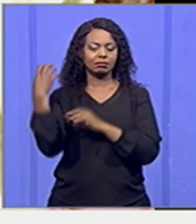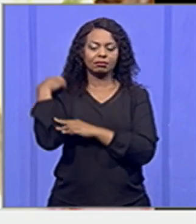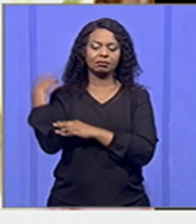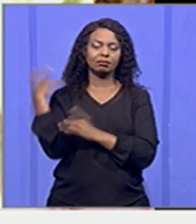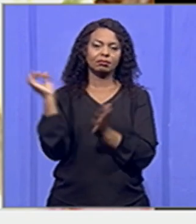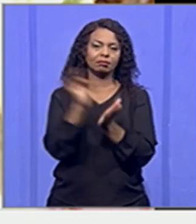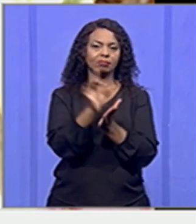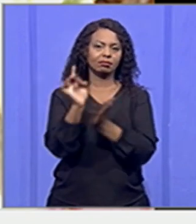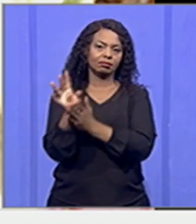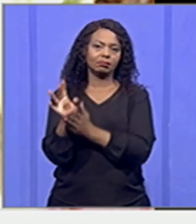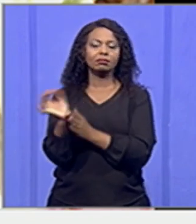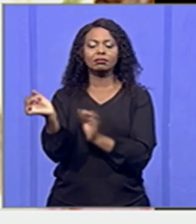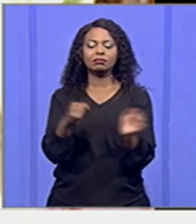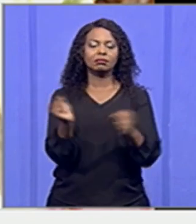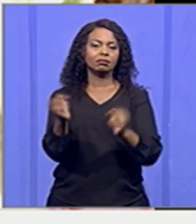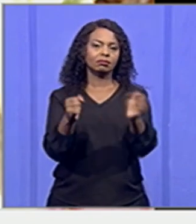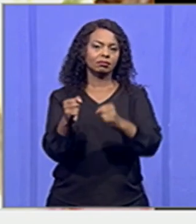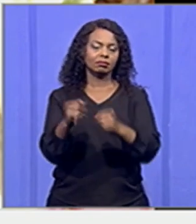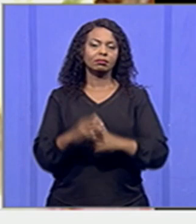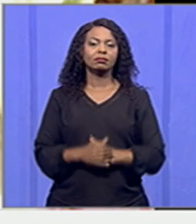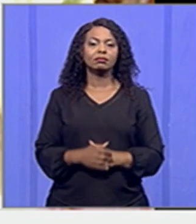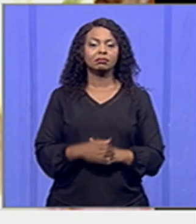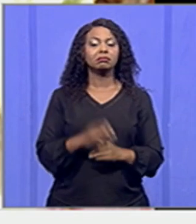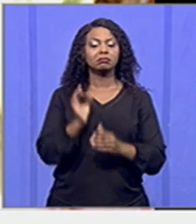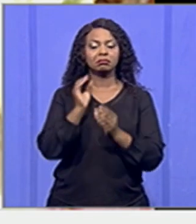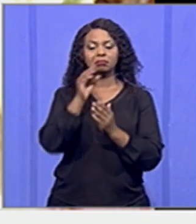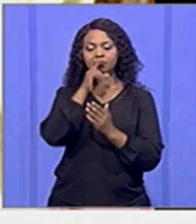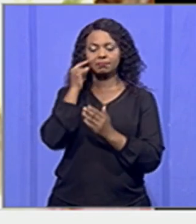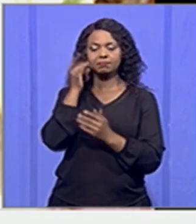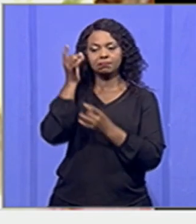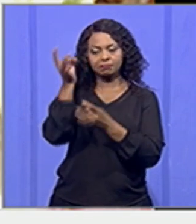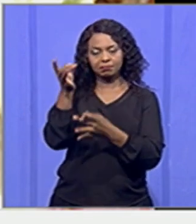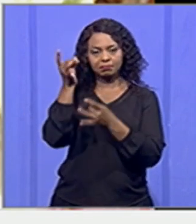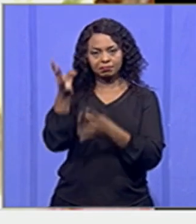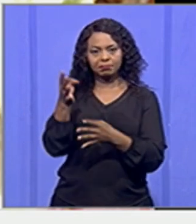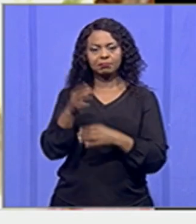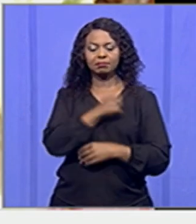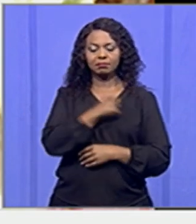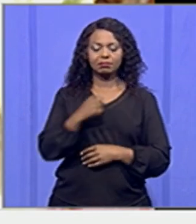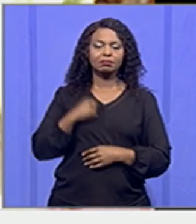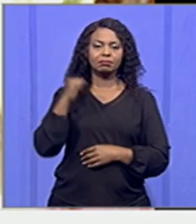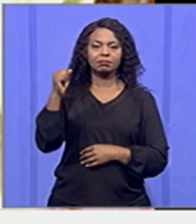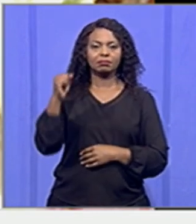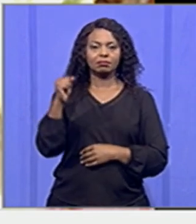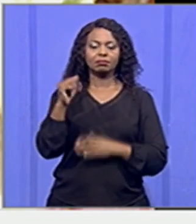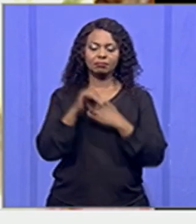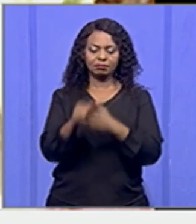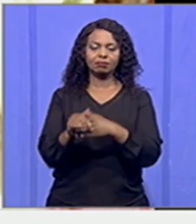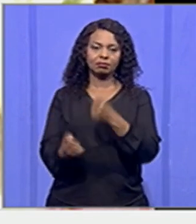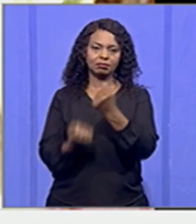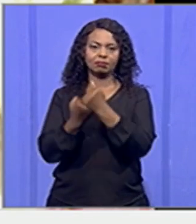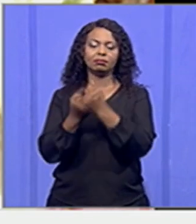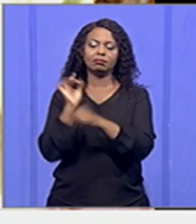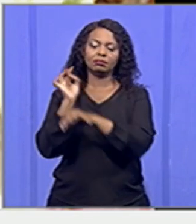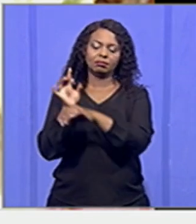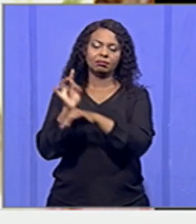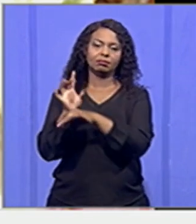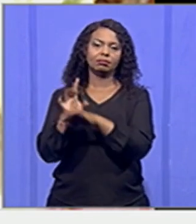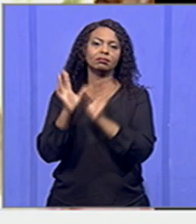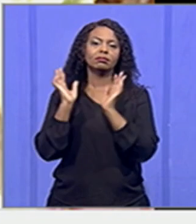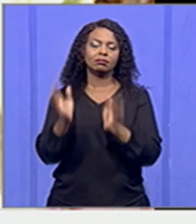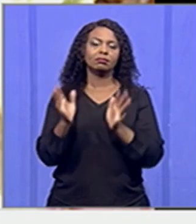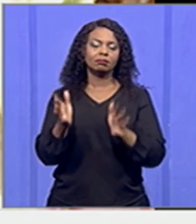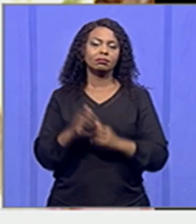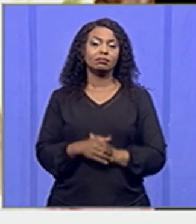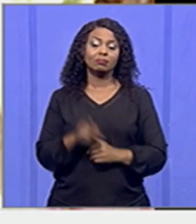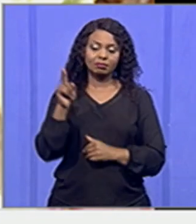reshuffle, which we have given the leadership of COSATU, particularly the President and the General Secretary, to